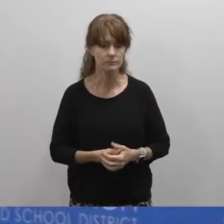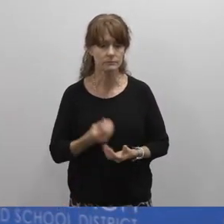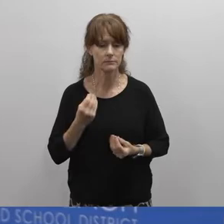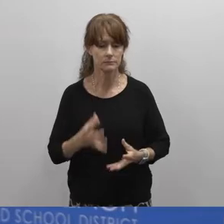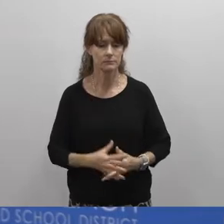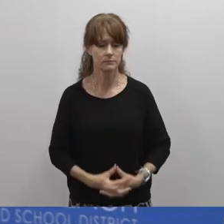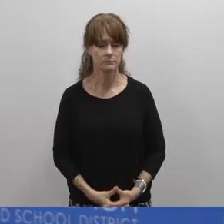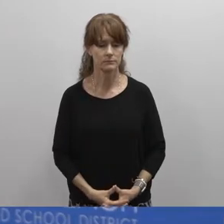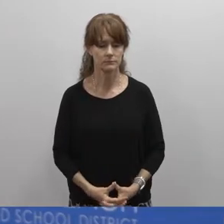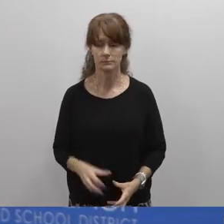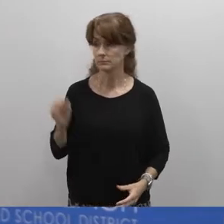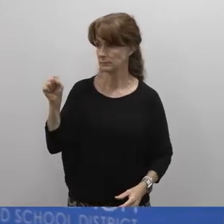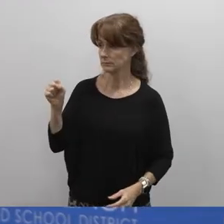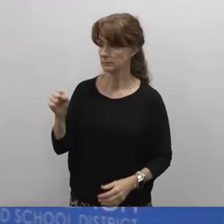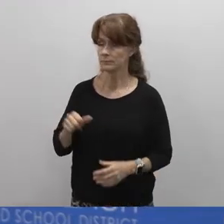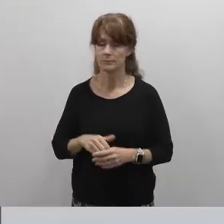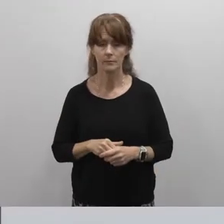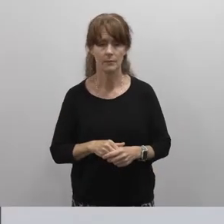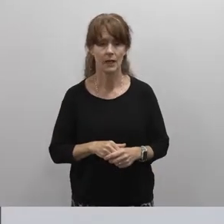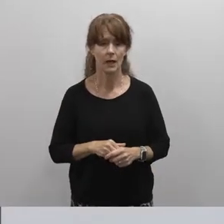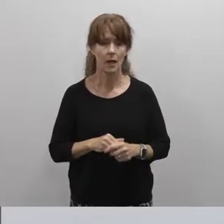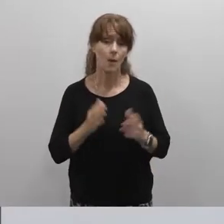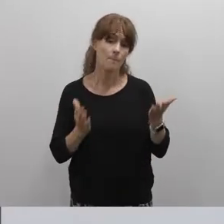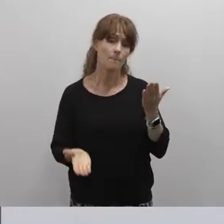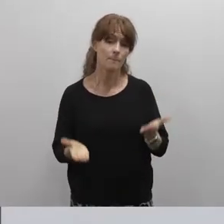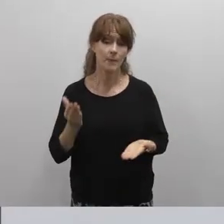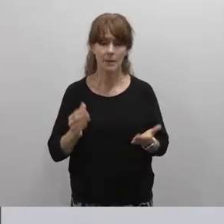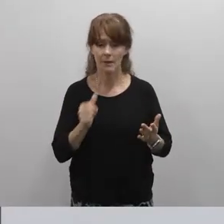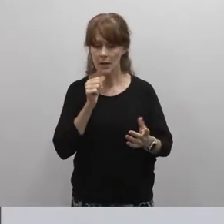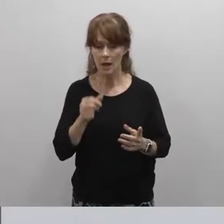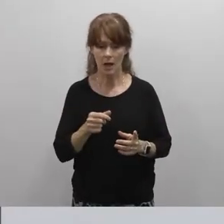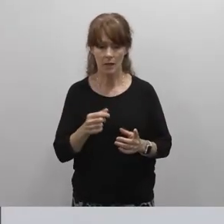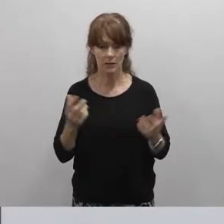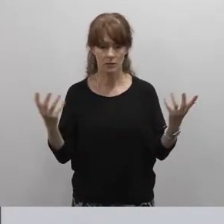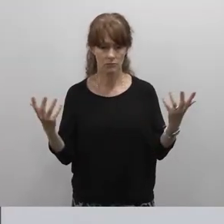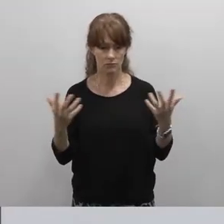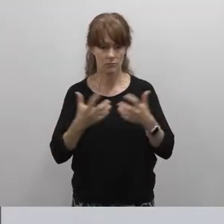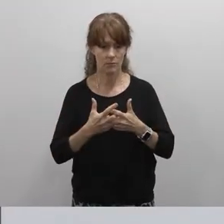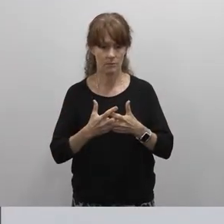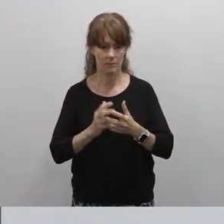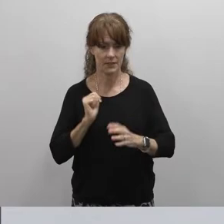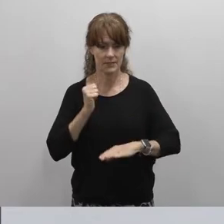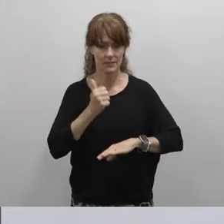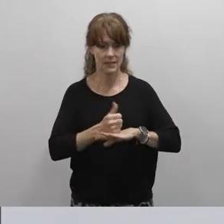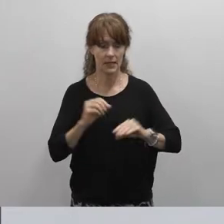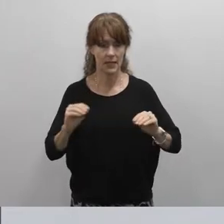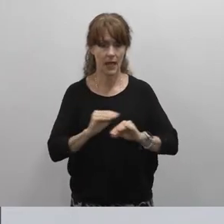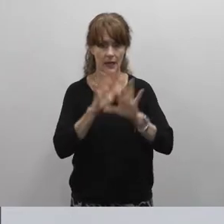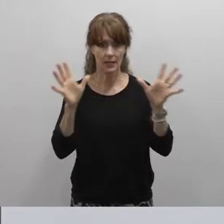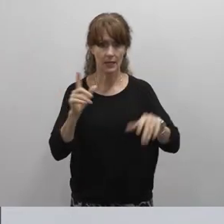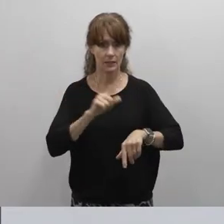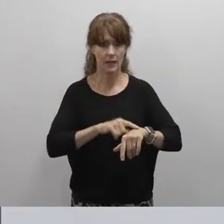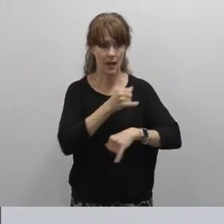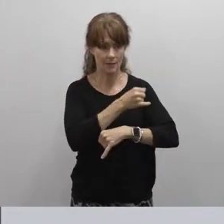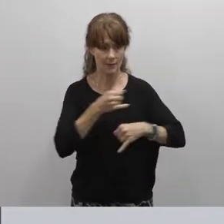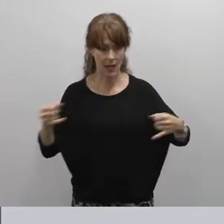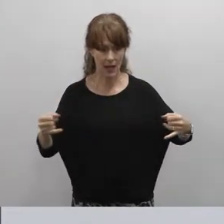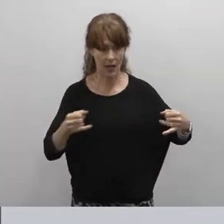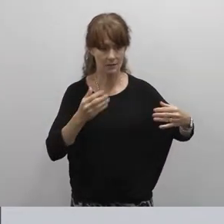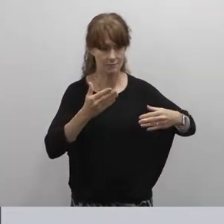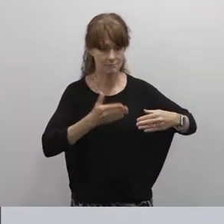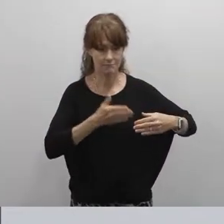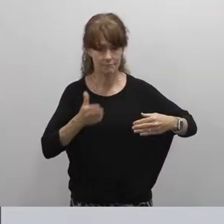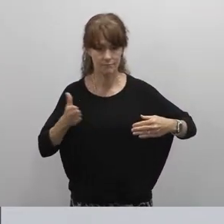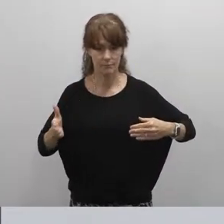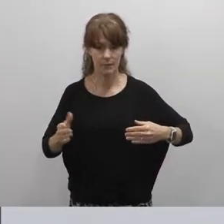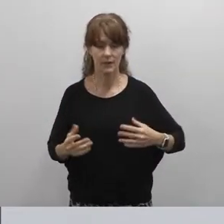information on this? We'll do. So while perhaps there wasn't direct alignment with respect to setting a clear timeline for some of these improvements, there was